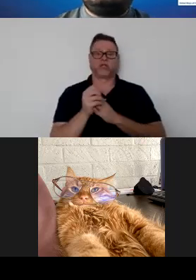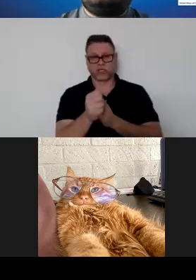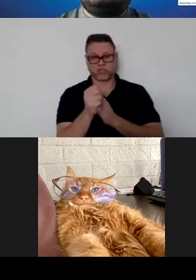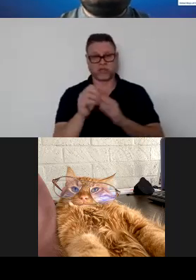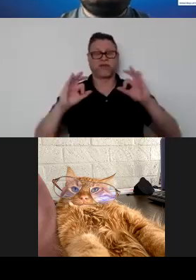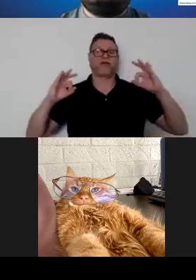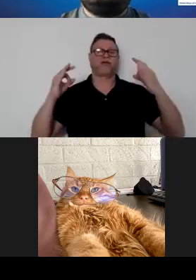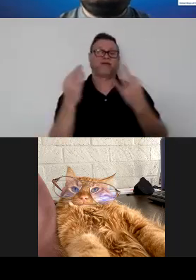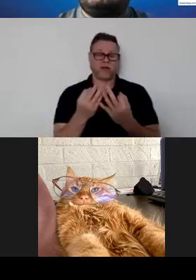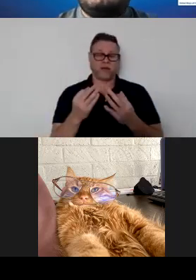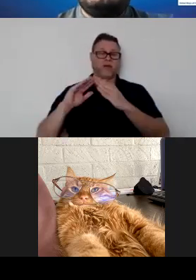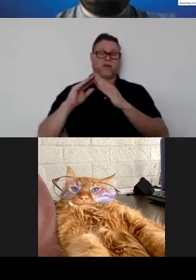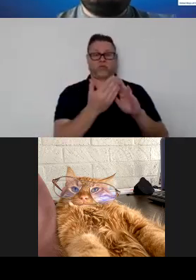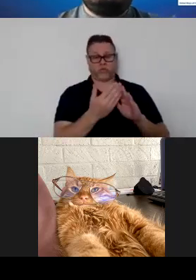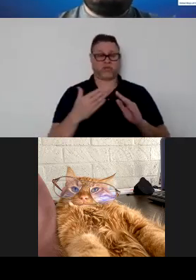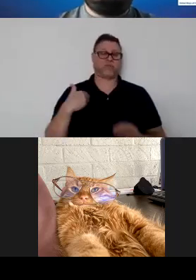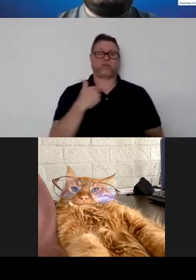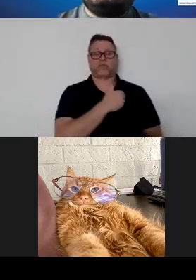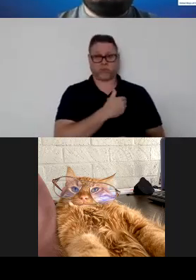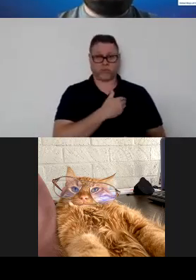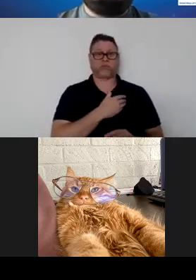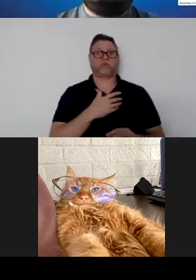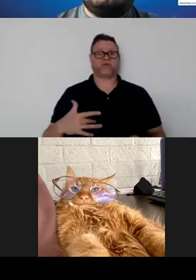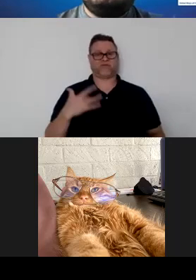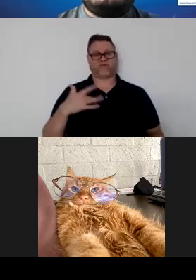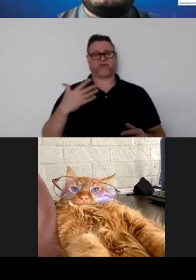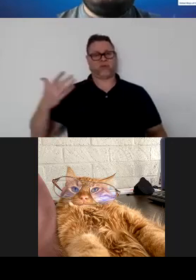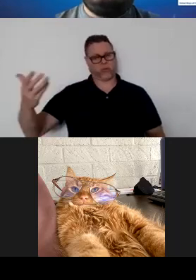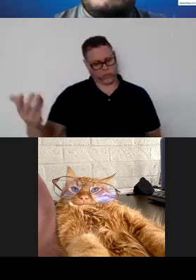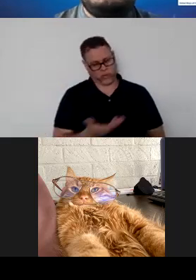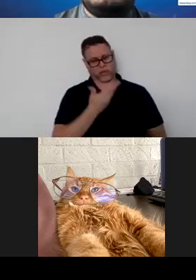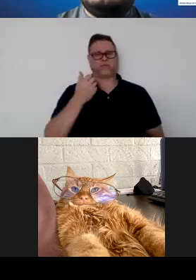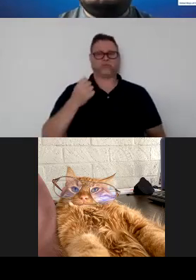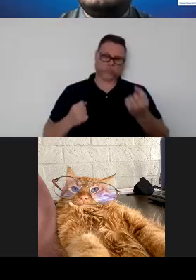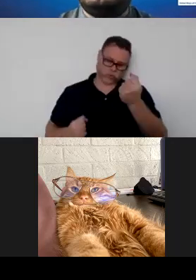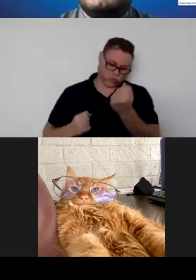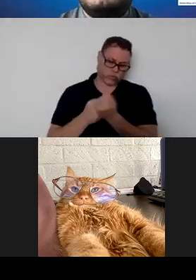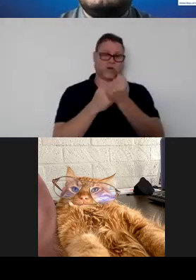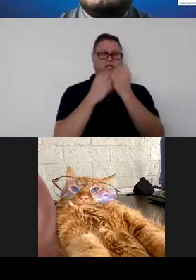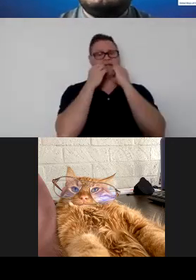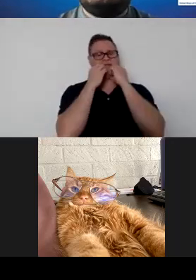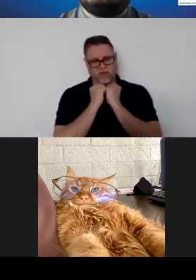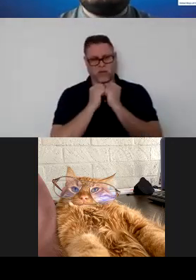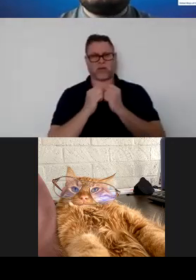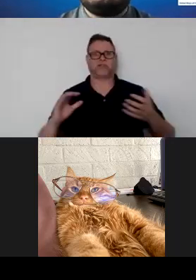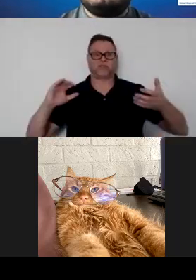Families and community members, for their part, feel welcome, supported, and valued as essential